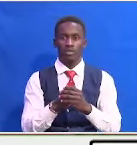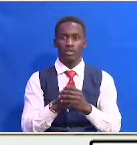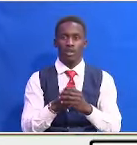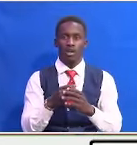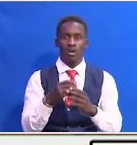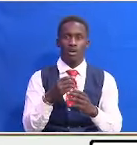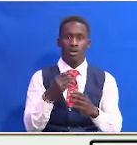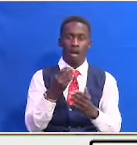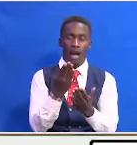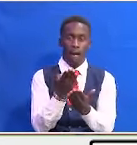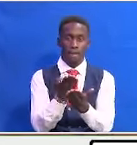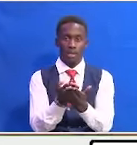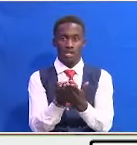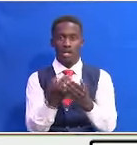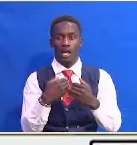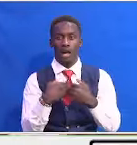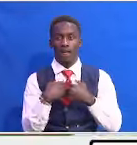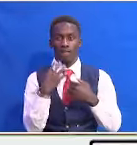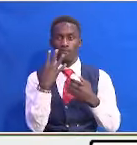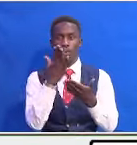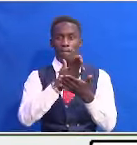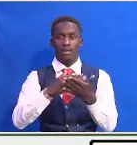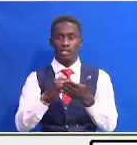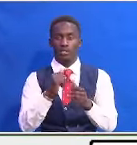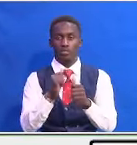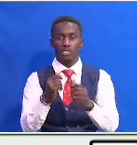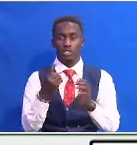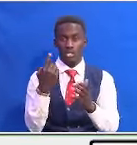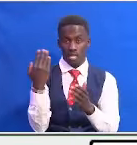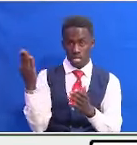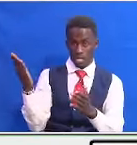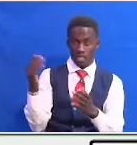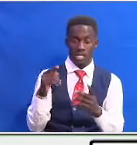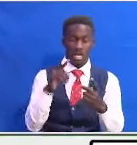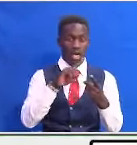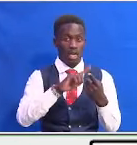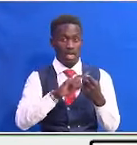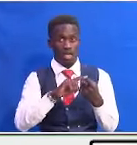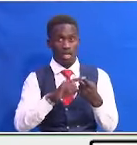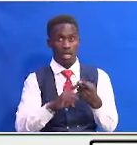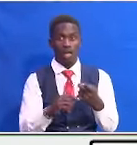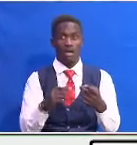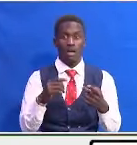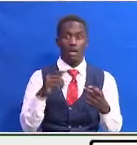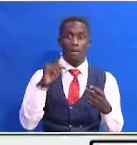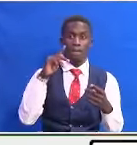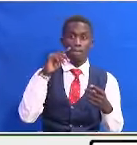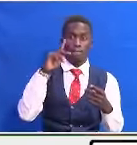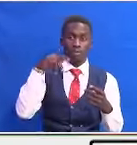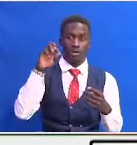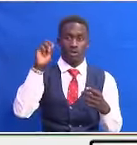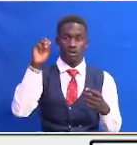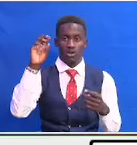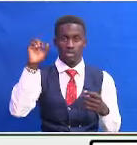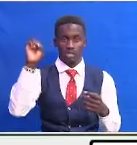for the application, which are in short as follows. A, that the prosecution's